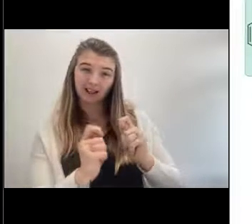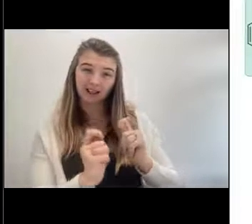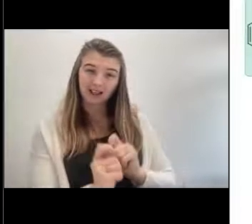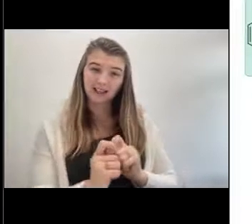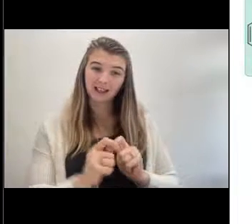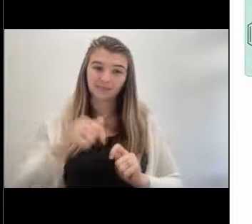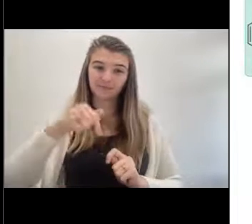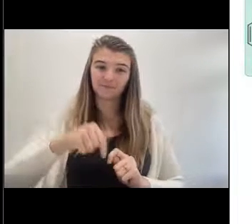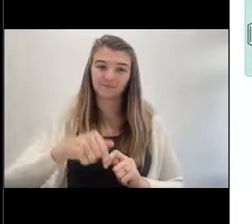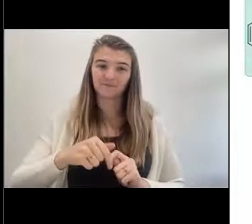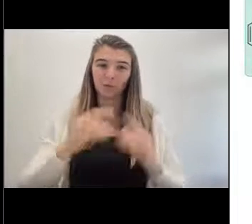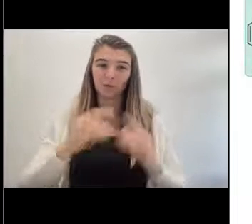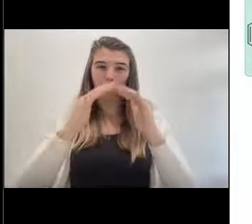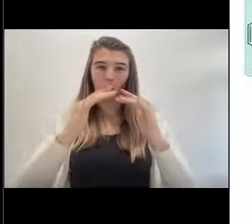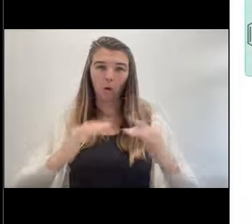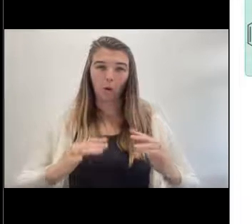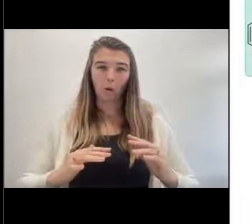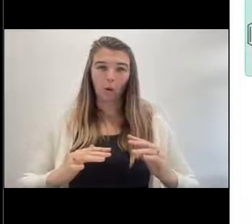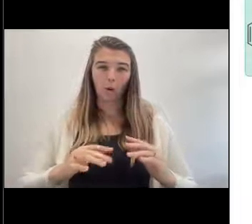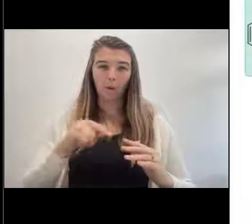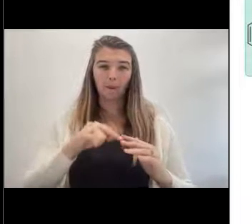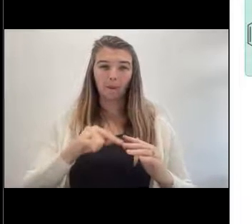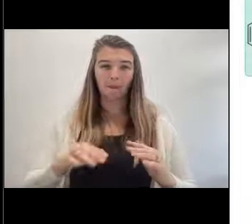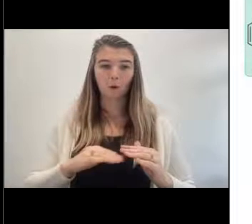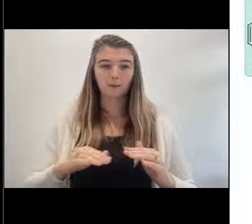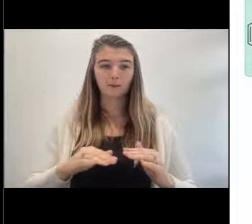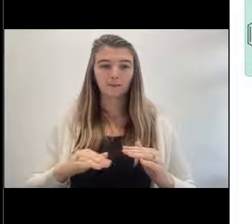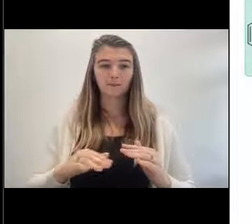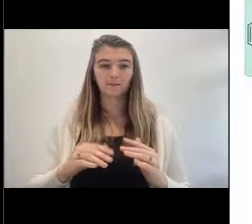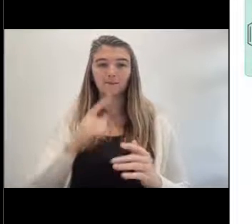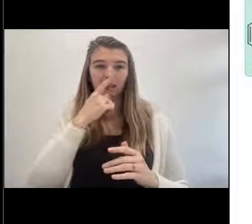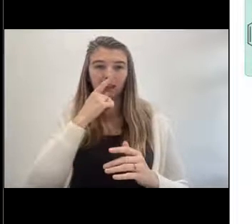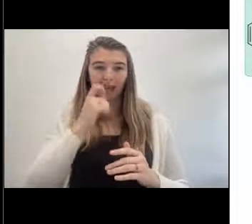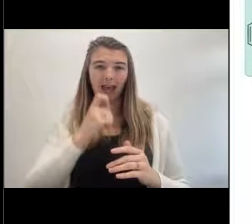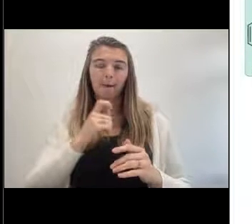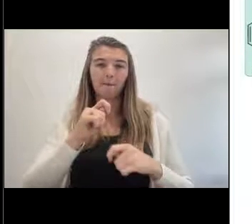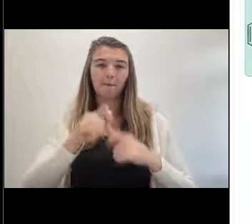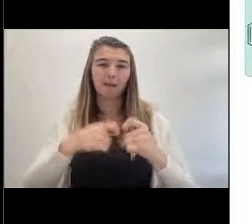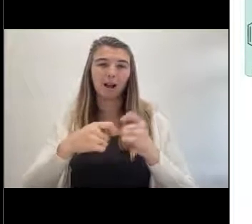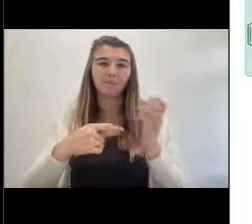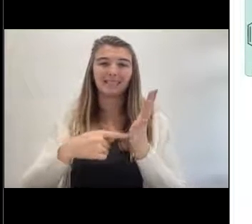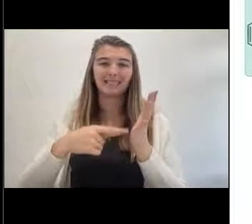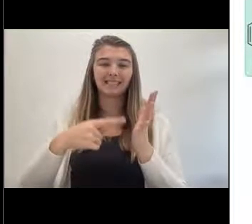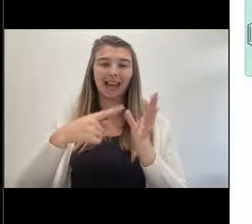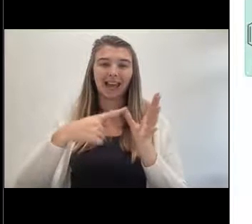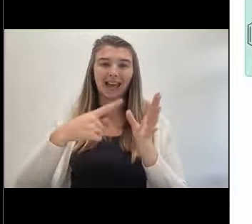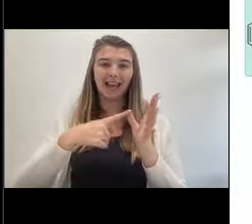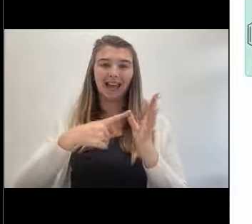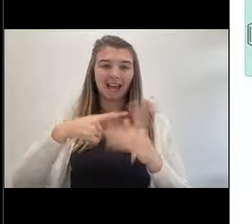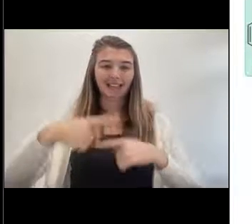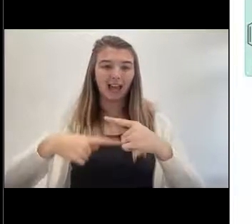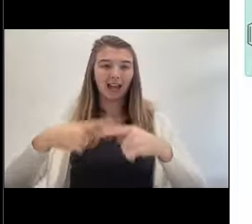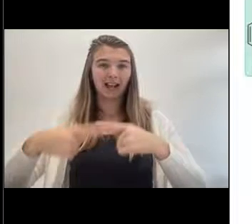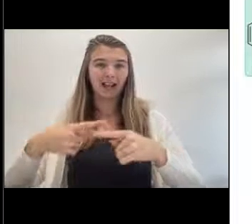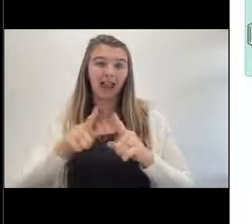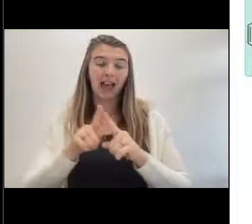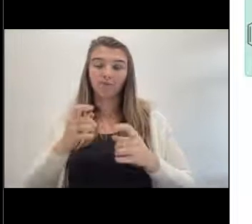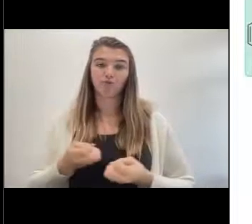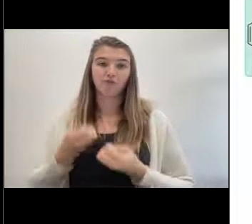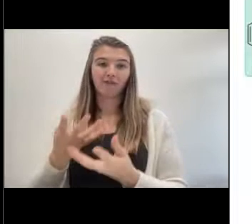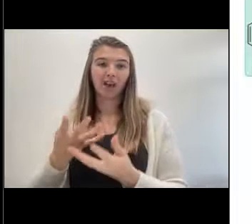are acetyl-CoA and succinate, which then enter the TCA cycle or citric acid cycle and provide energy. So we